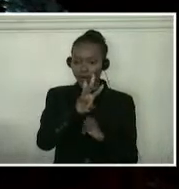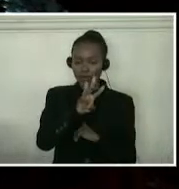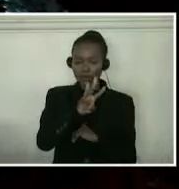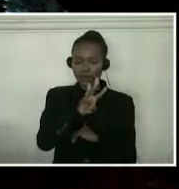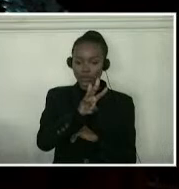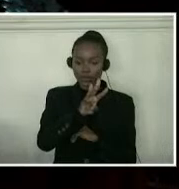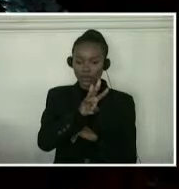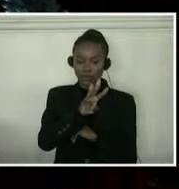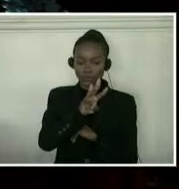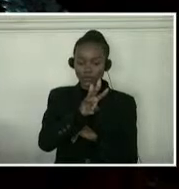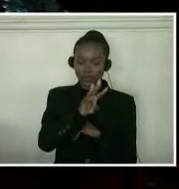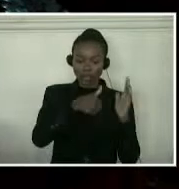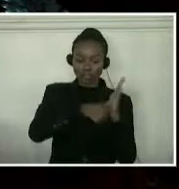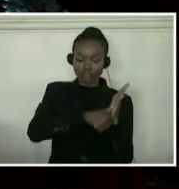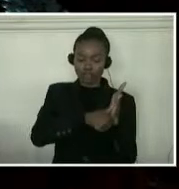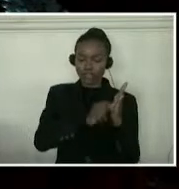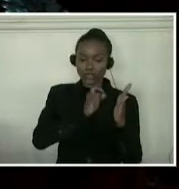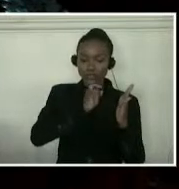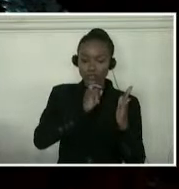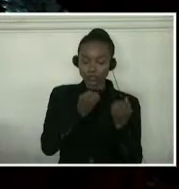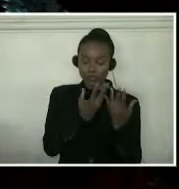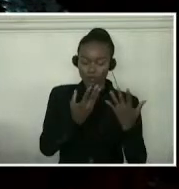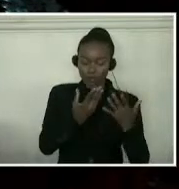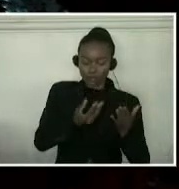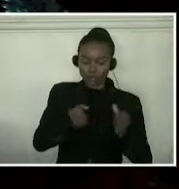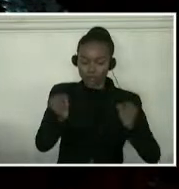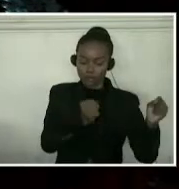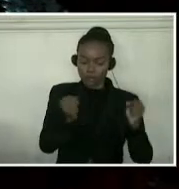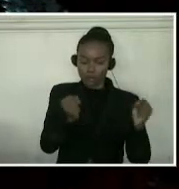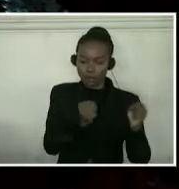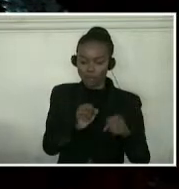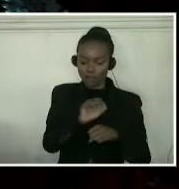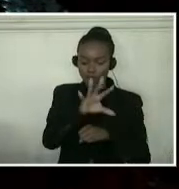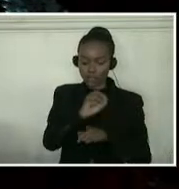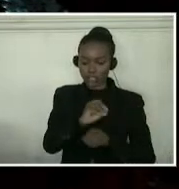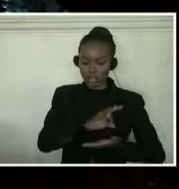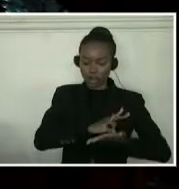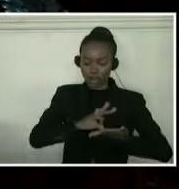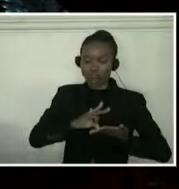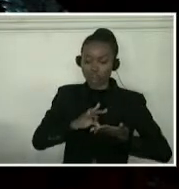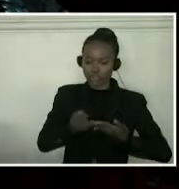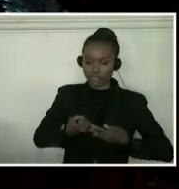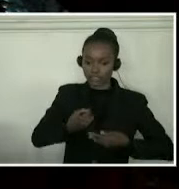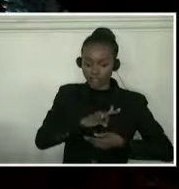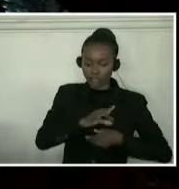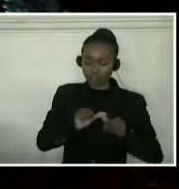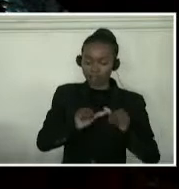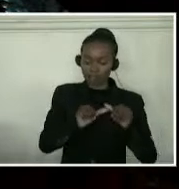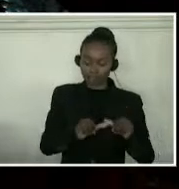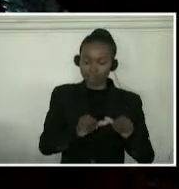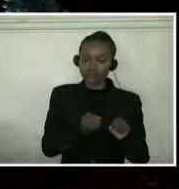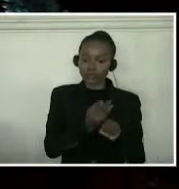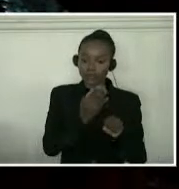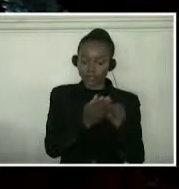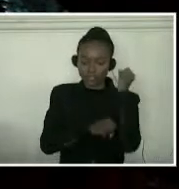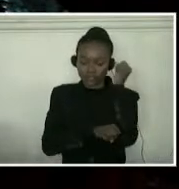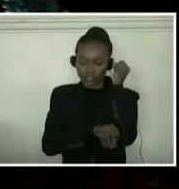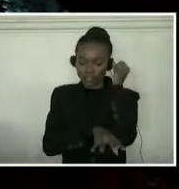used to employ 40 contract employees to continue to assist in the implementation of the infrastructure